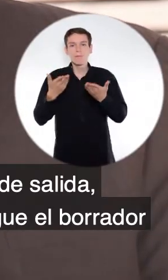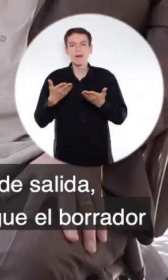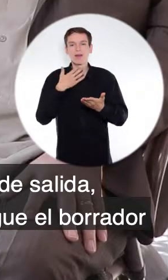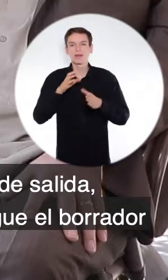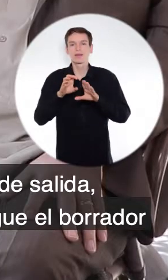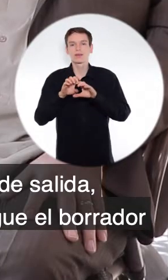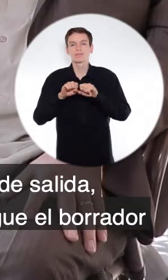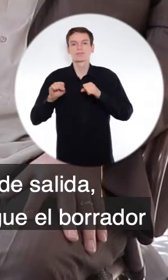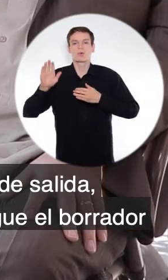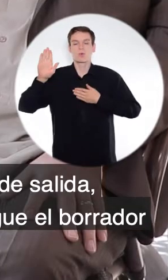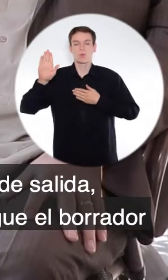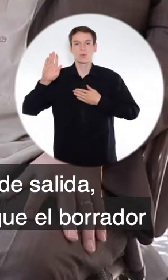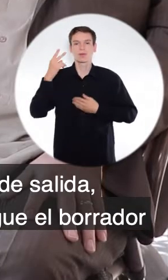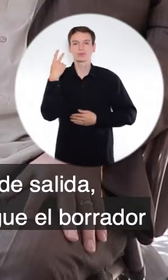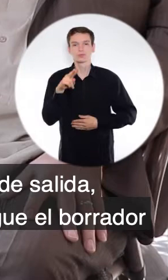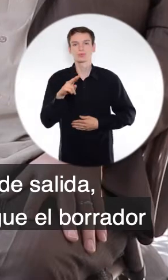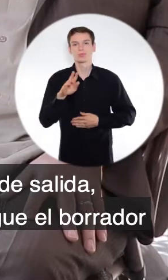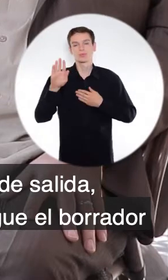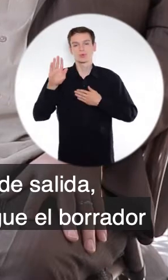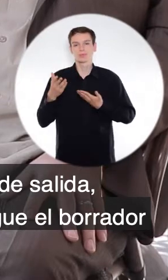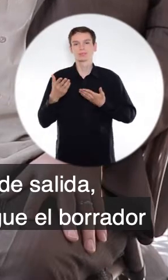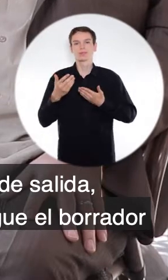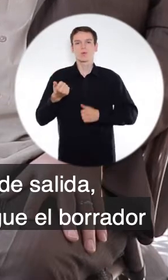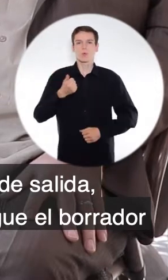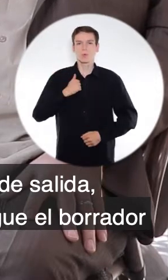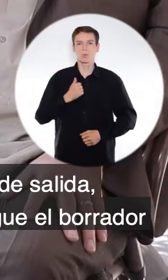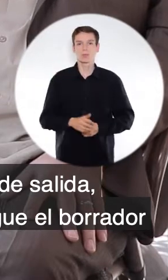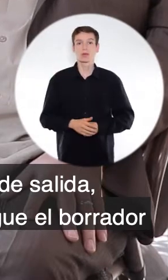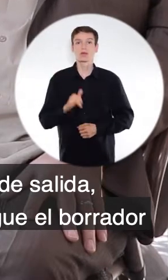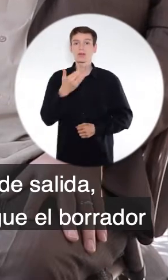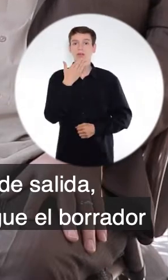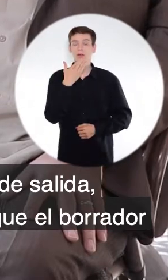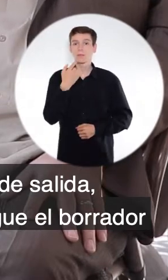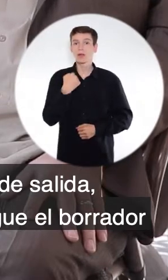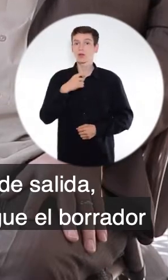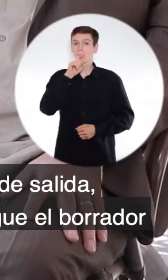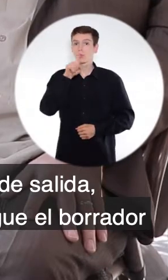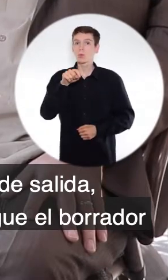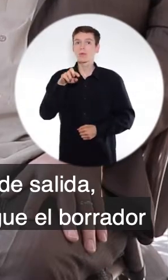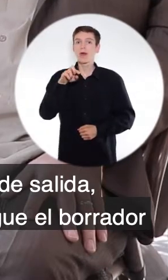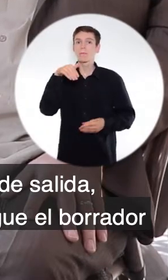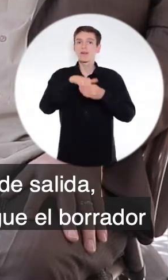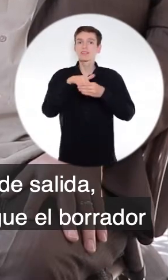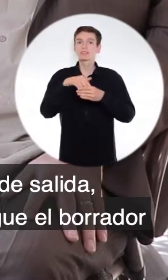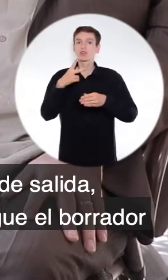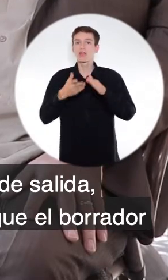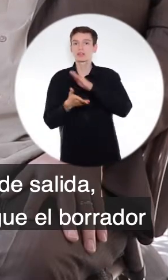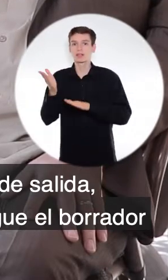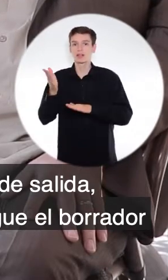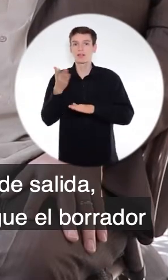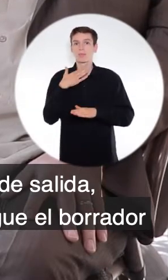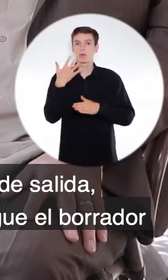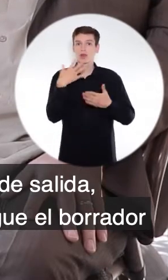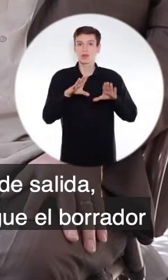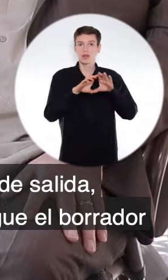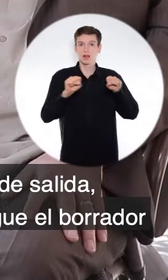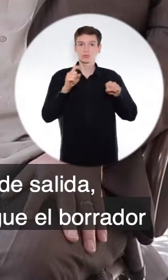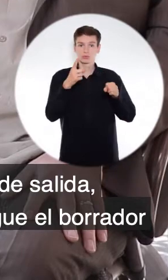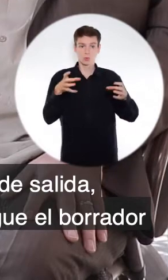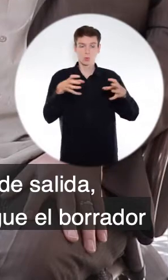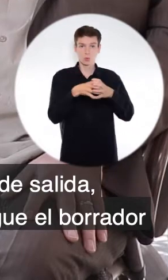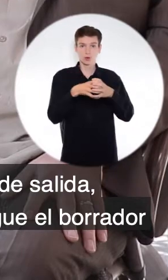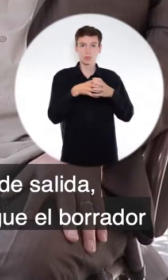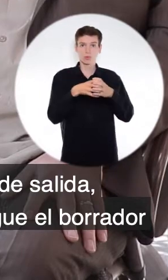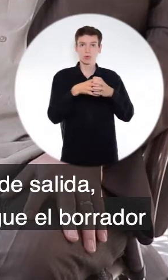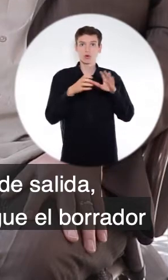with the exit referendum, the referendum that's going to be held after the constituent body